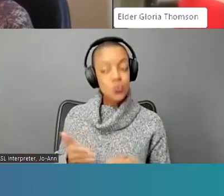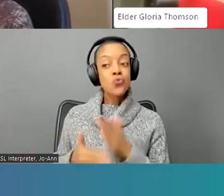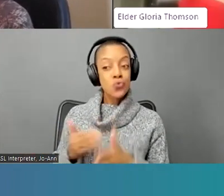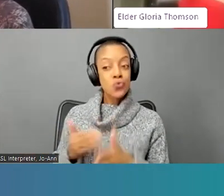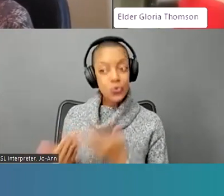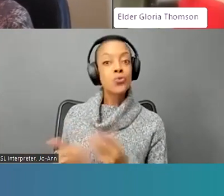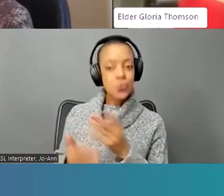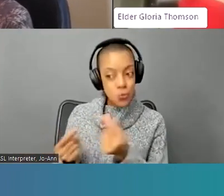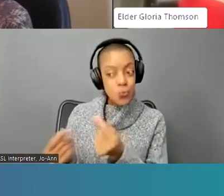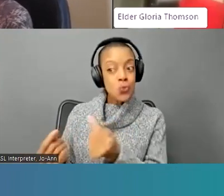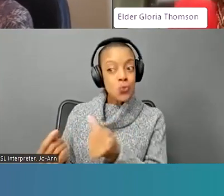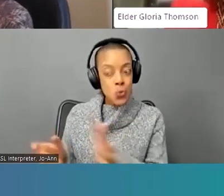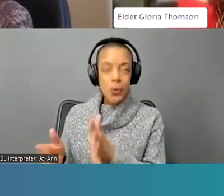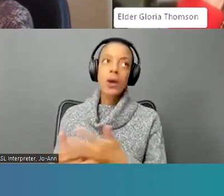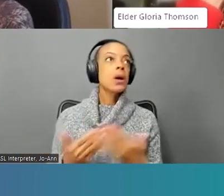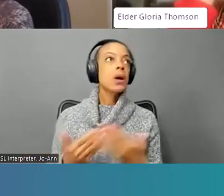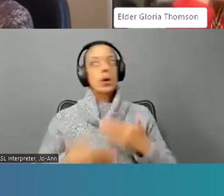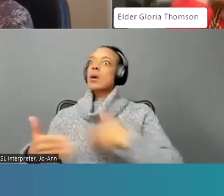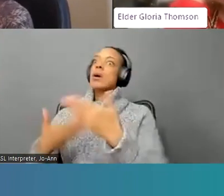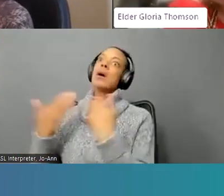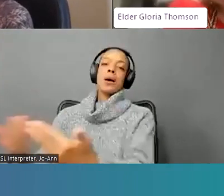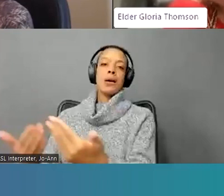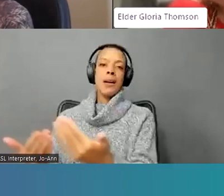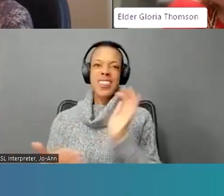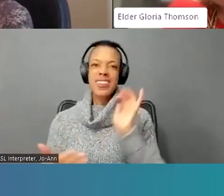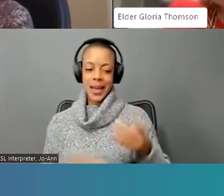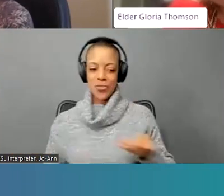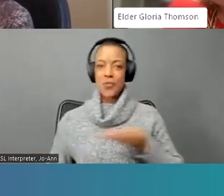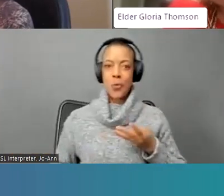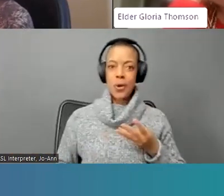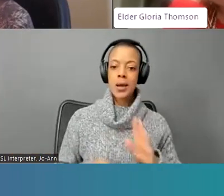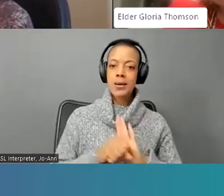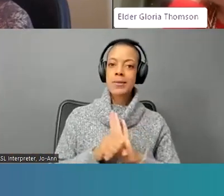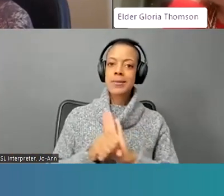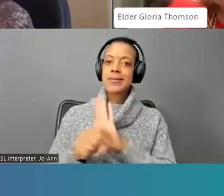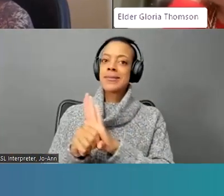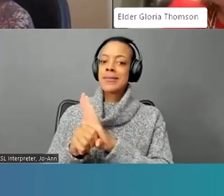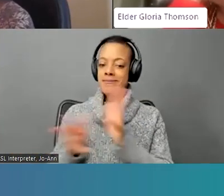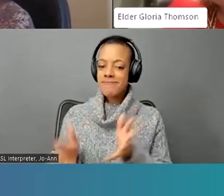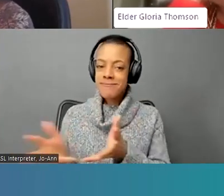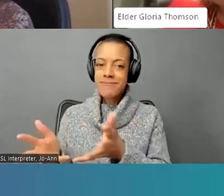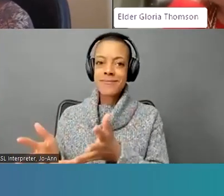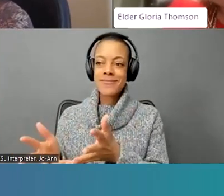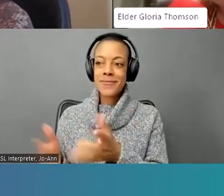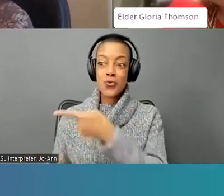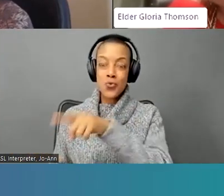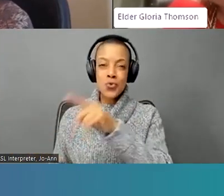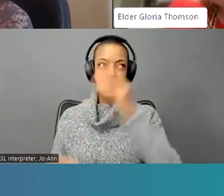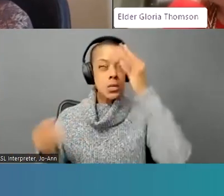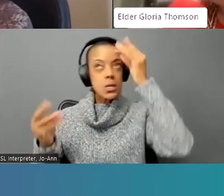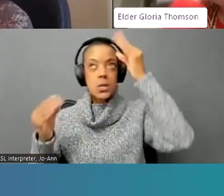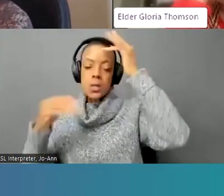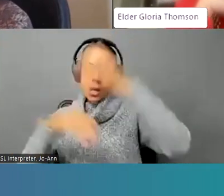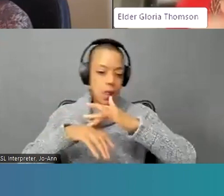your way to move ahead, to make change, is because you're always just thinking about it. You're not